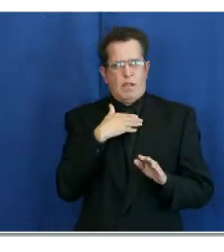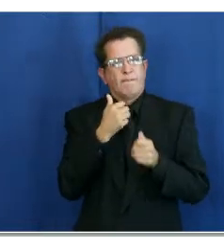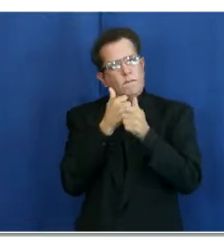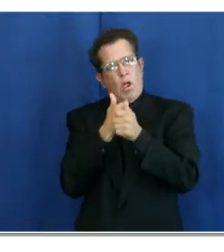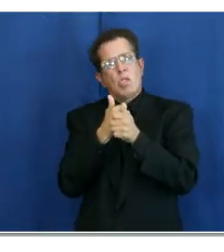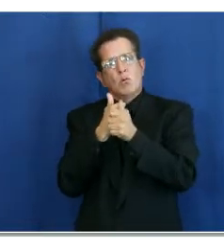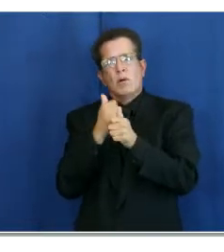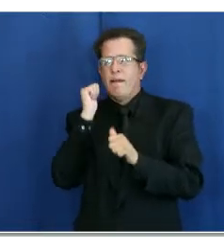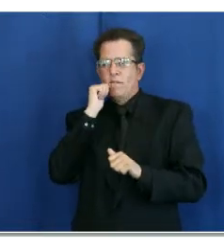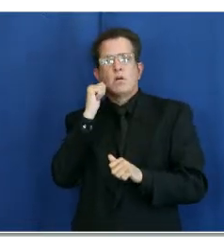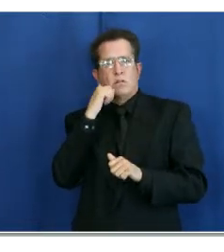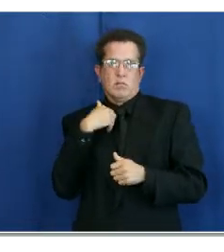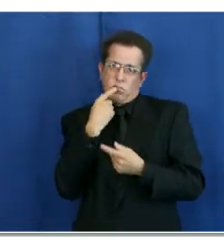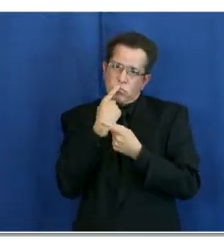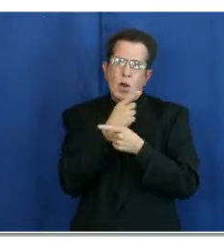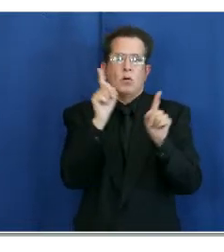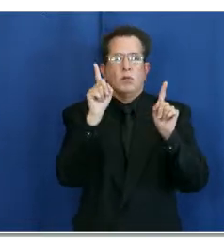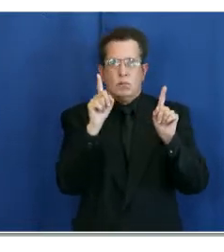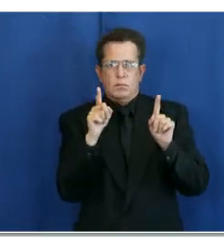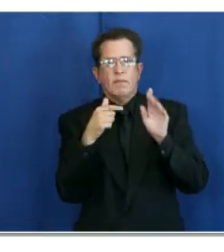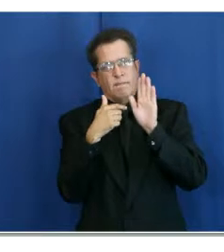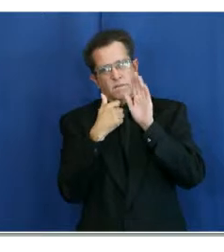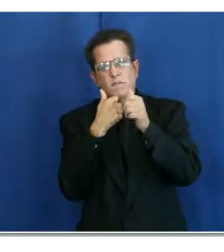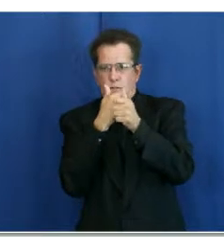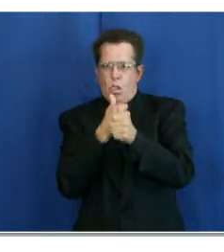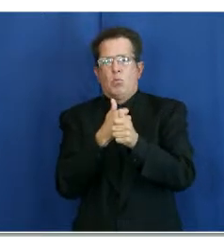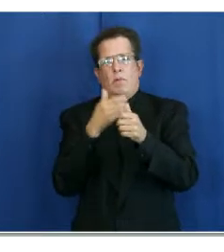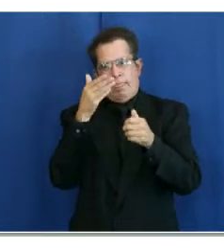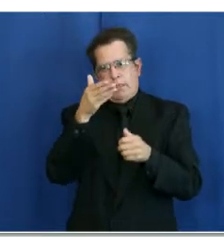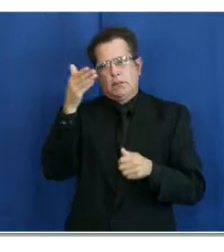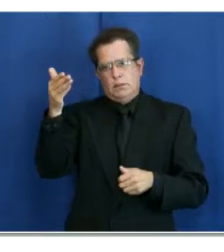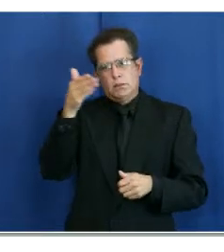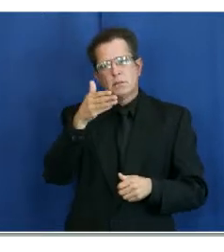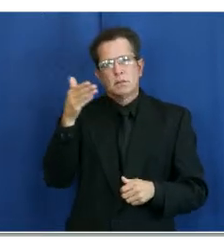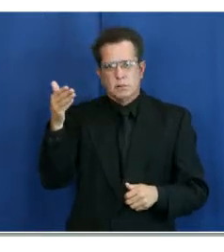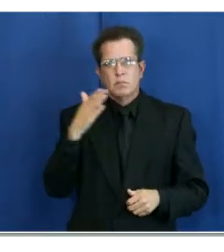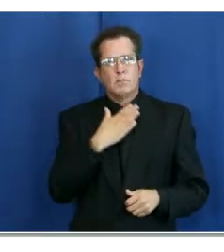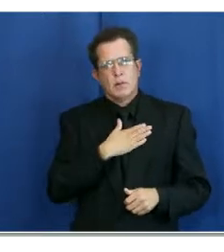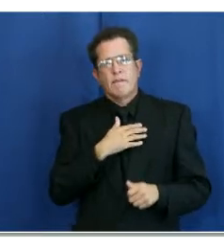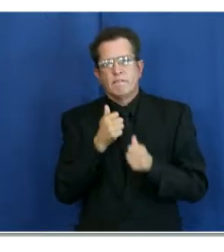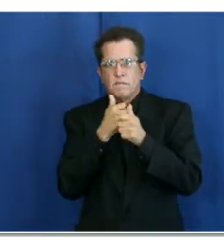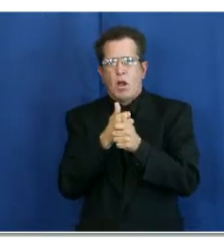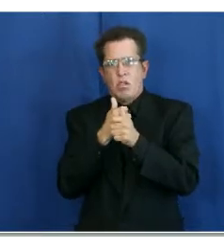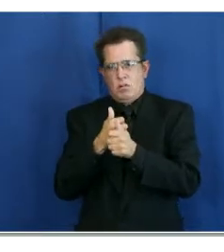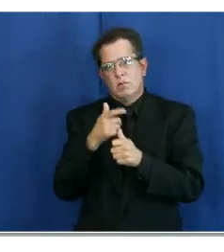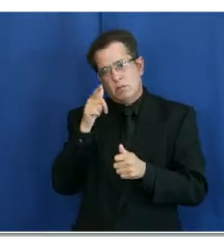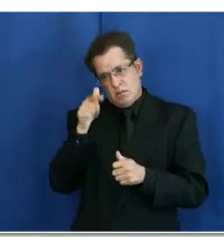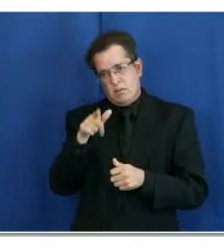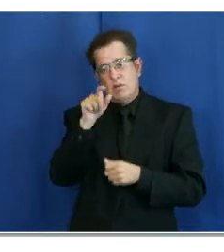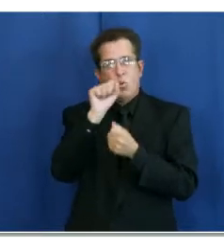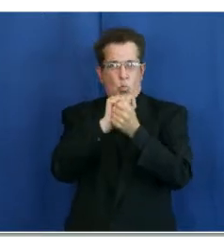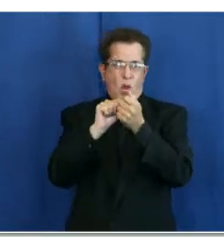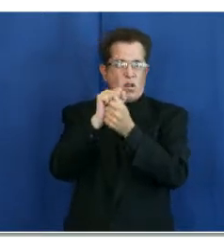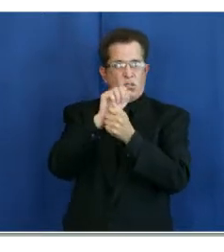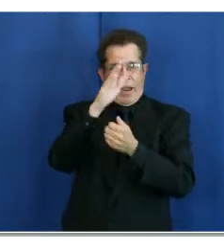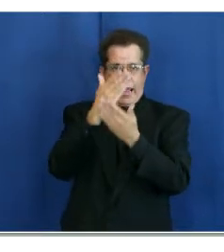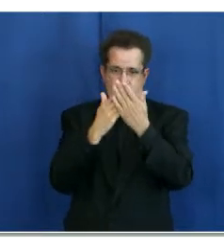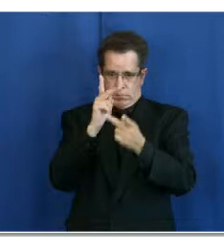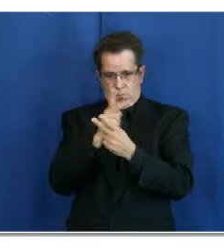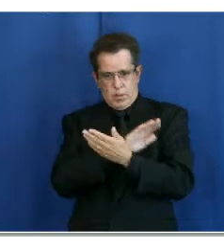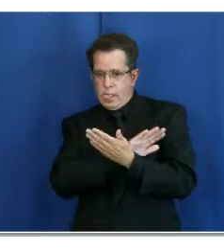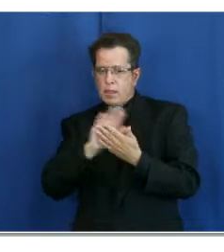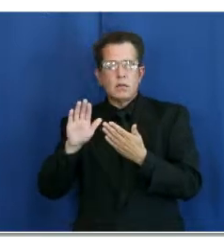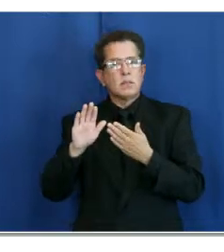news advisory. And that these strategies include washing your hands and